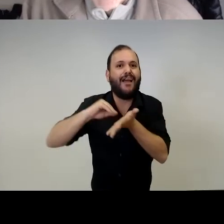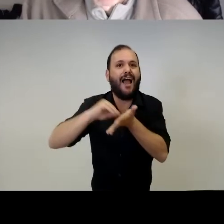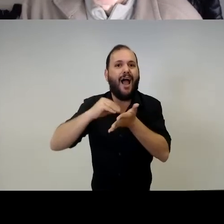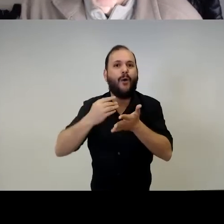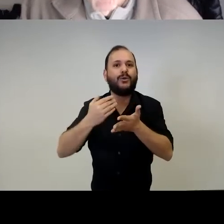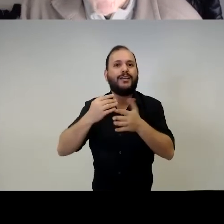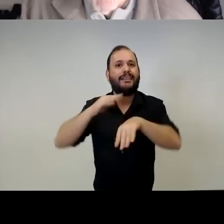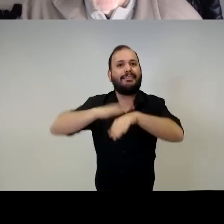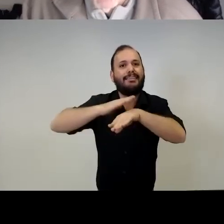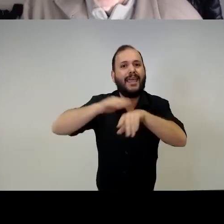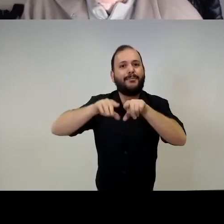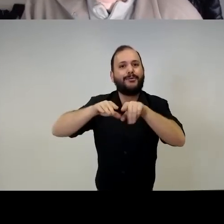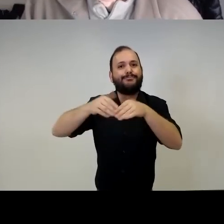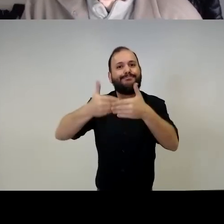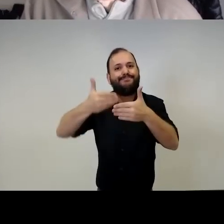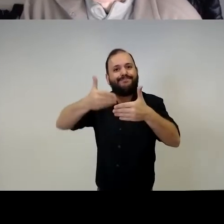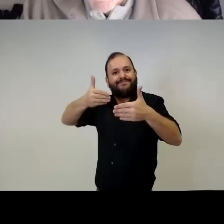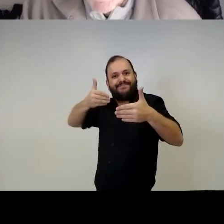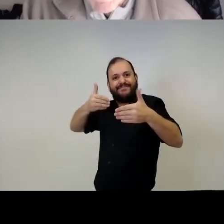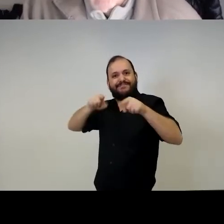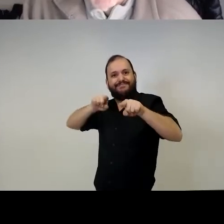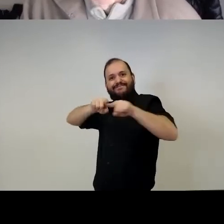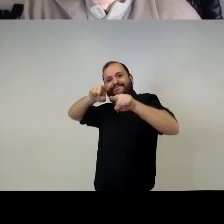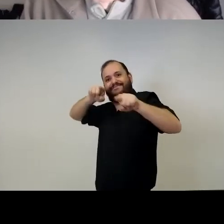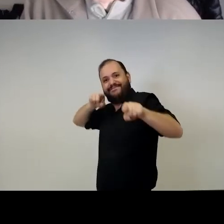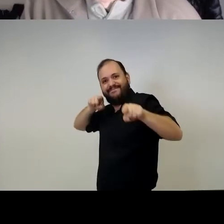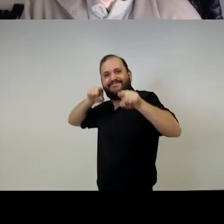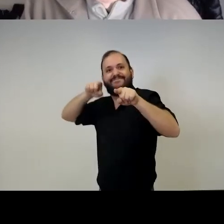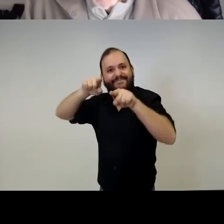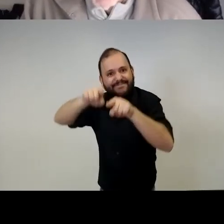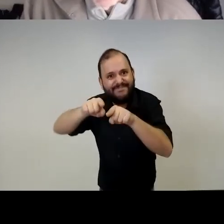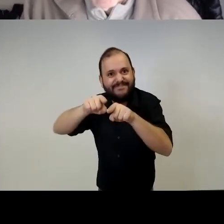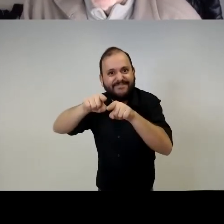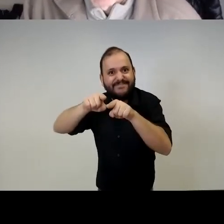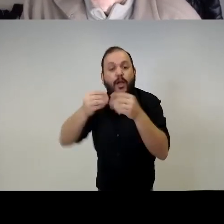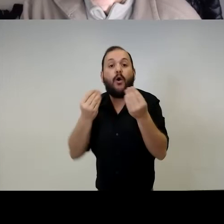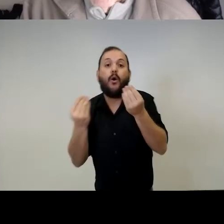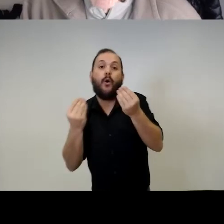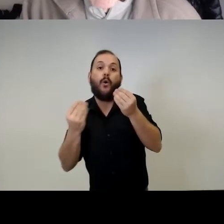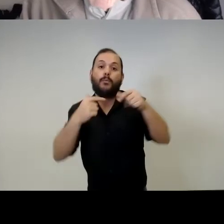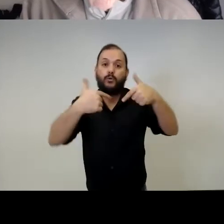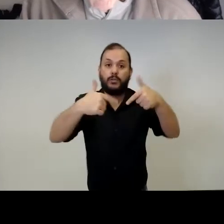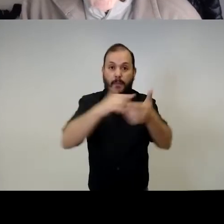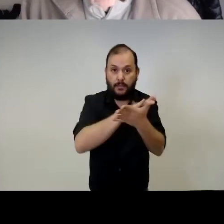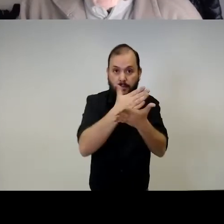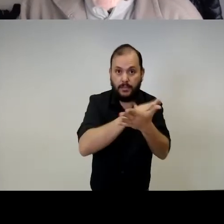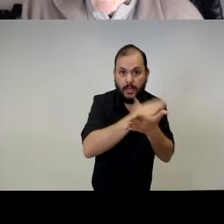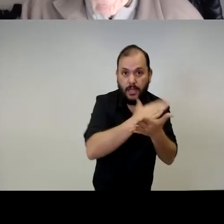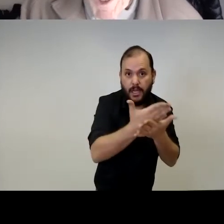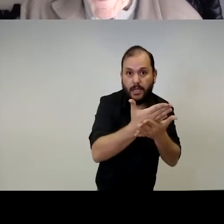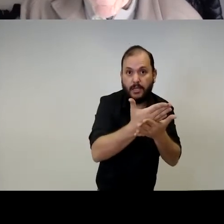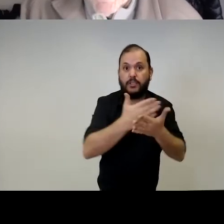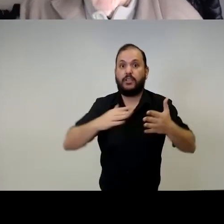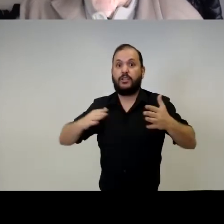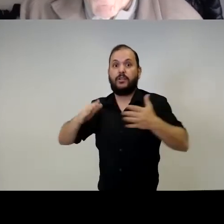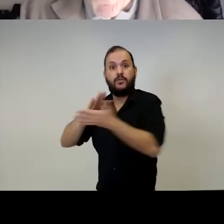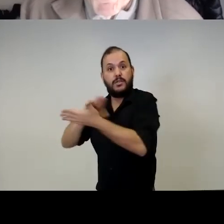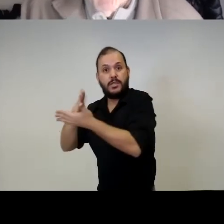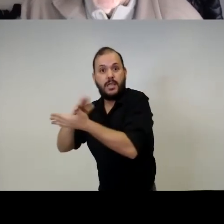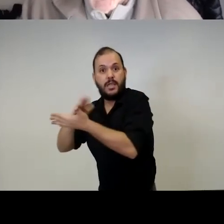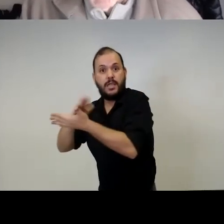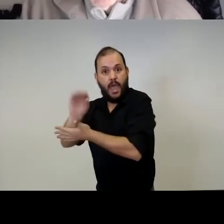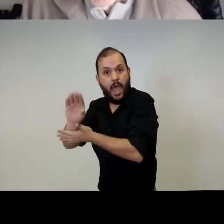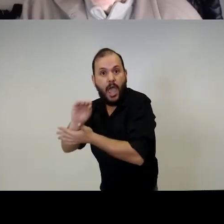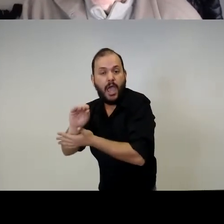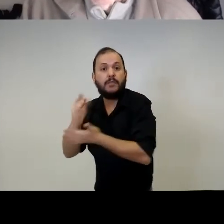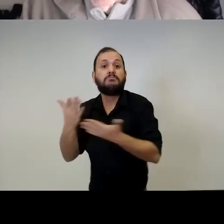perhaps it happens more often when you work into a sign language than when you work into a spoken language. So Would anyone among you